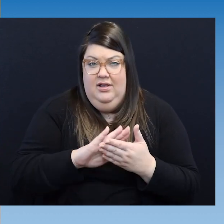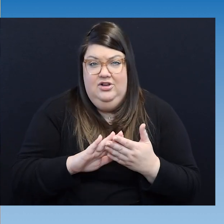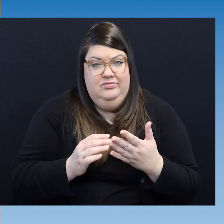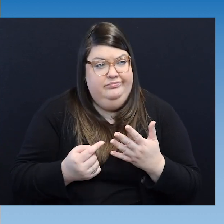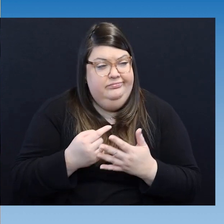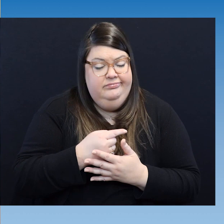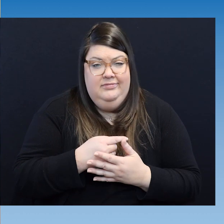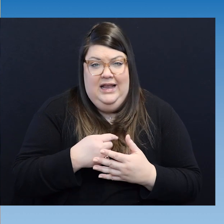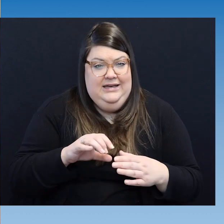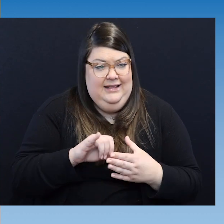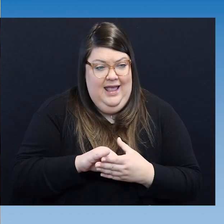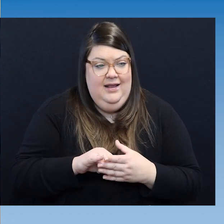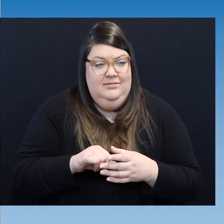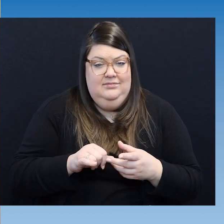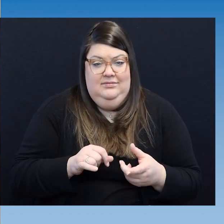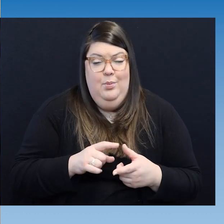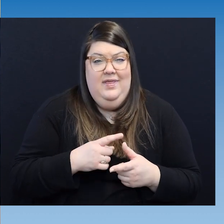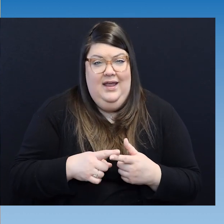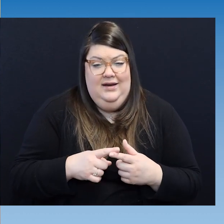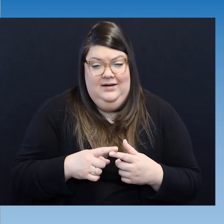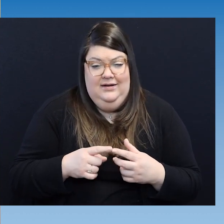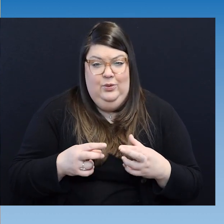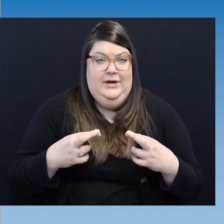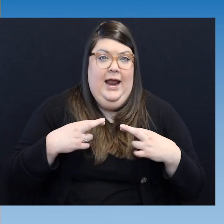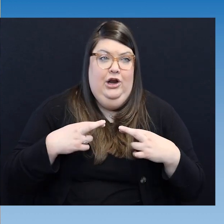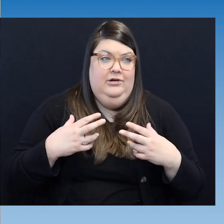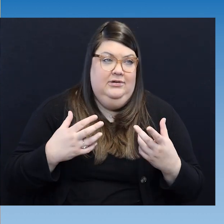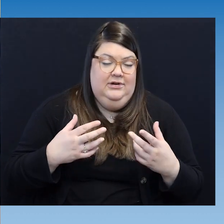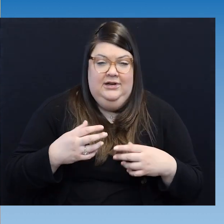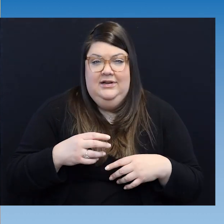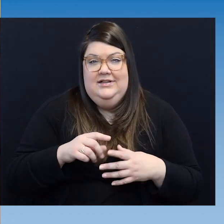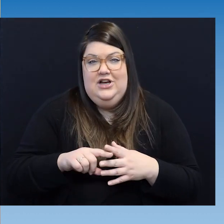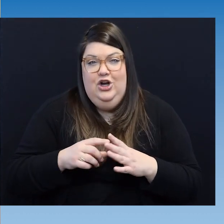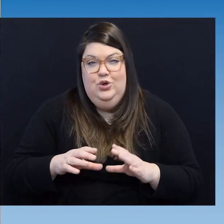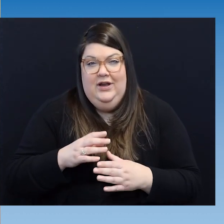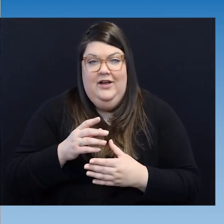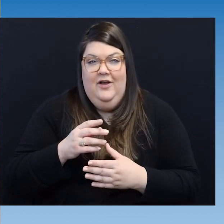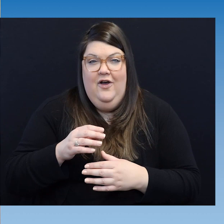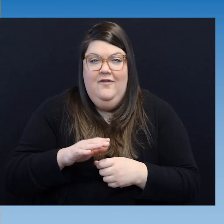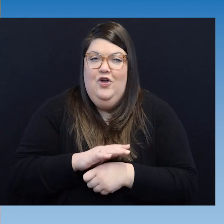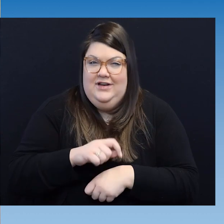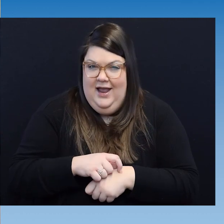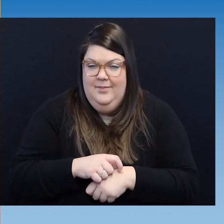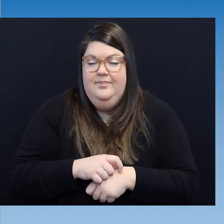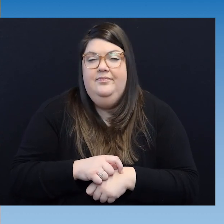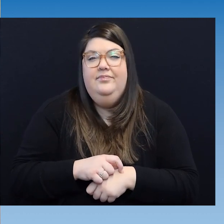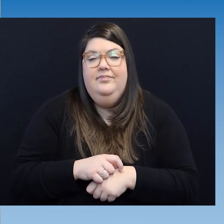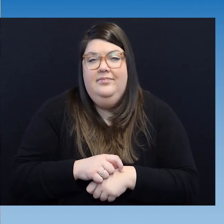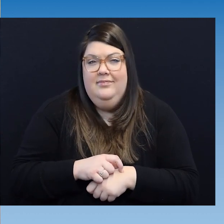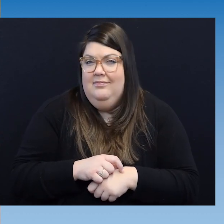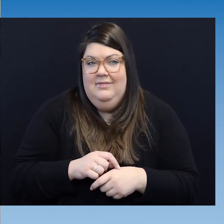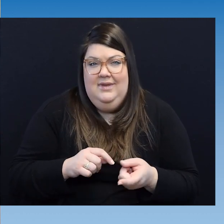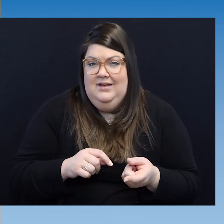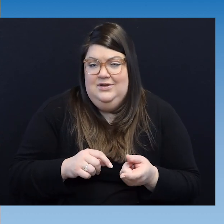through college. But then after I retired, I started doing it full time. So it became a part of me. I don't look at it as